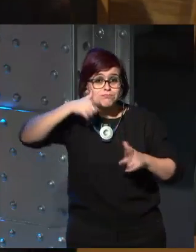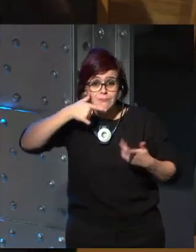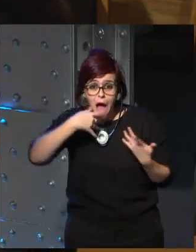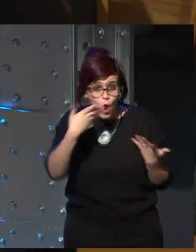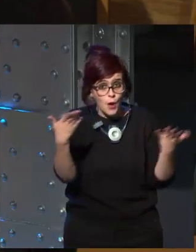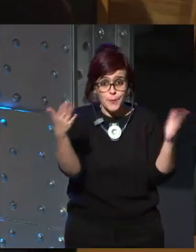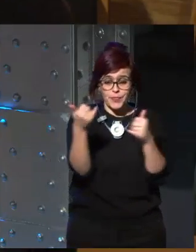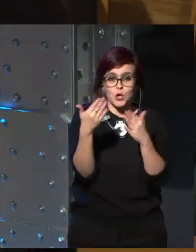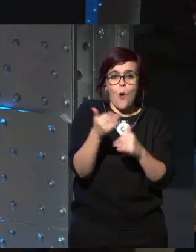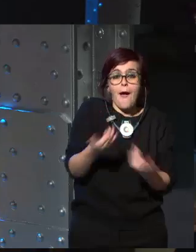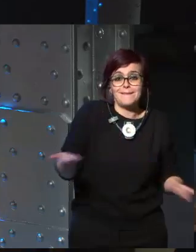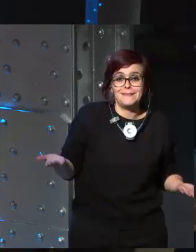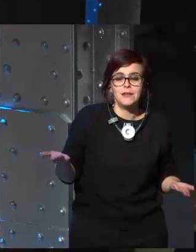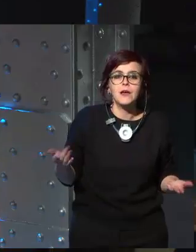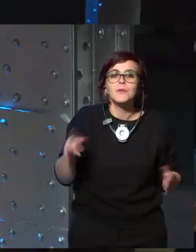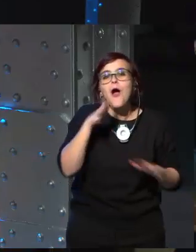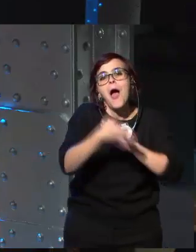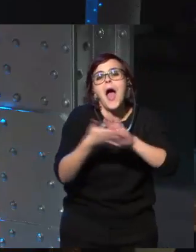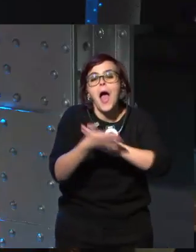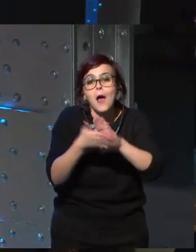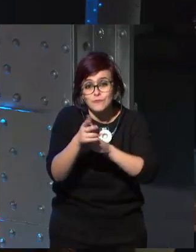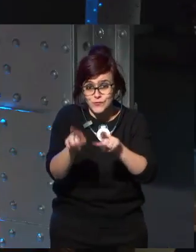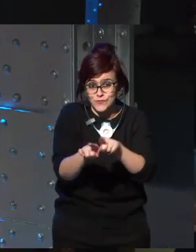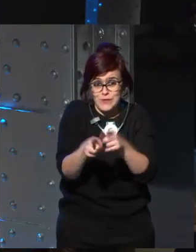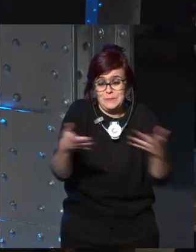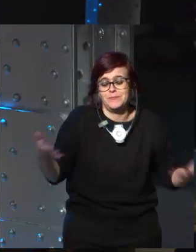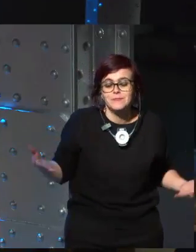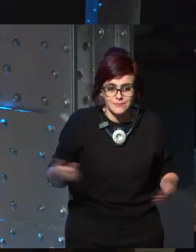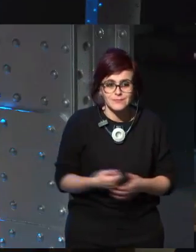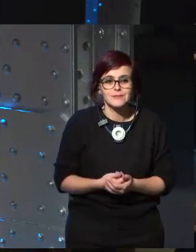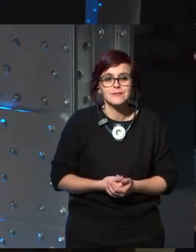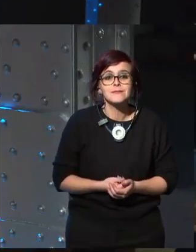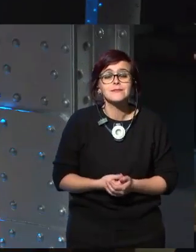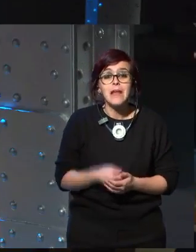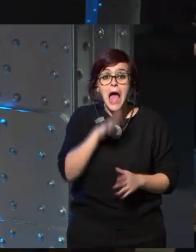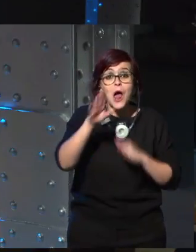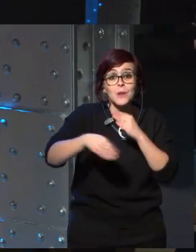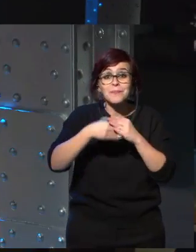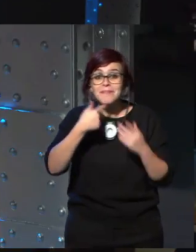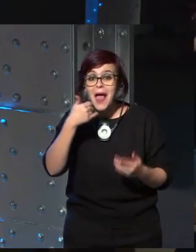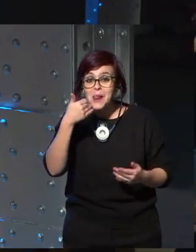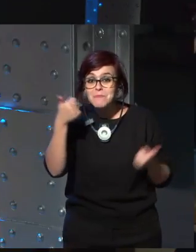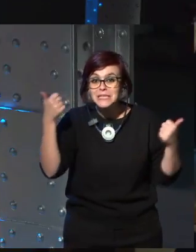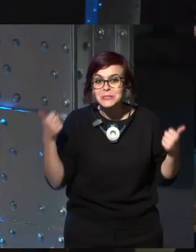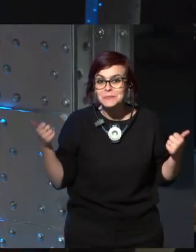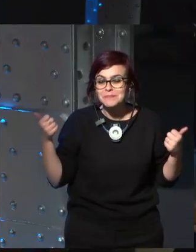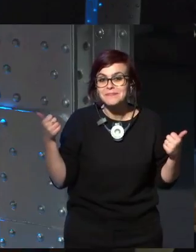so life moves on. Yeah, but we're talking about the valves in the radio, not the musicians. Anything to add to